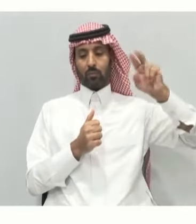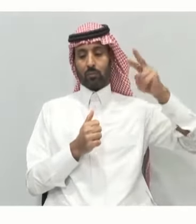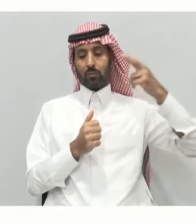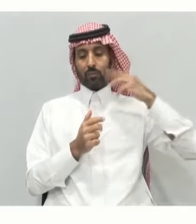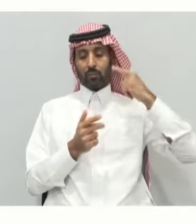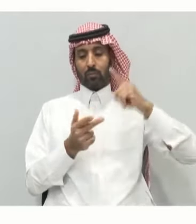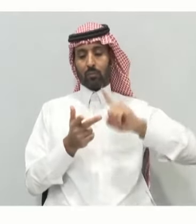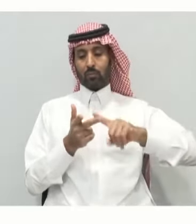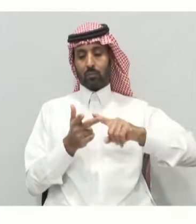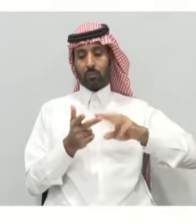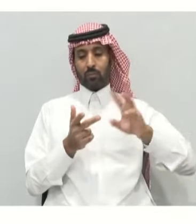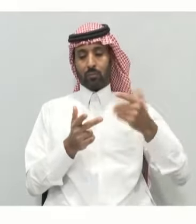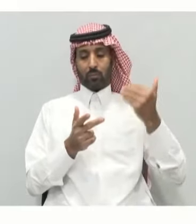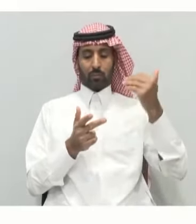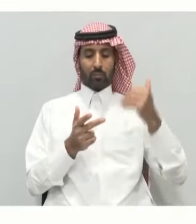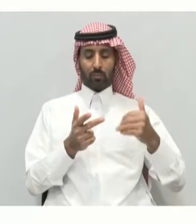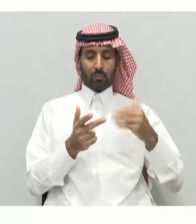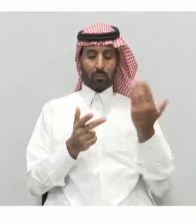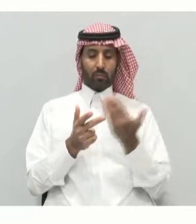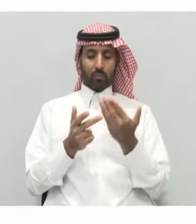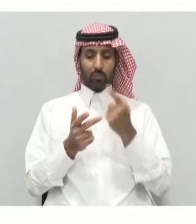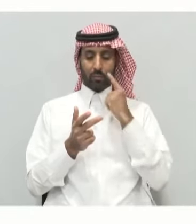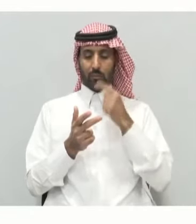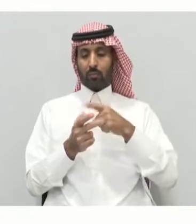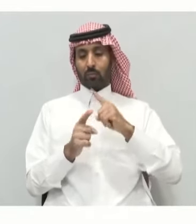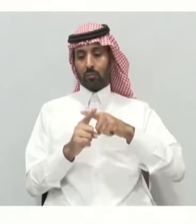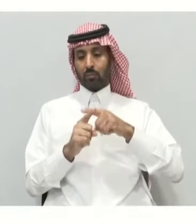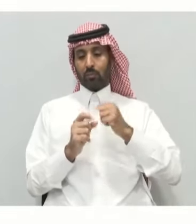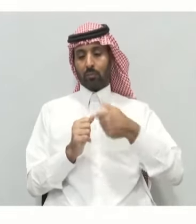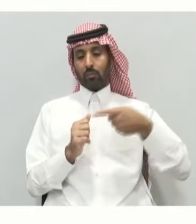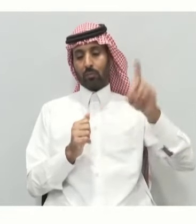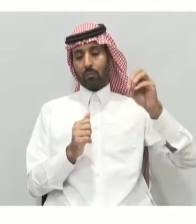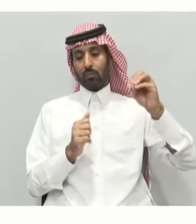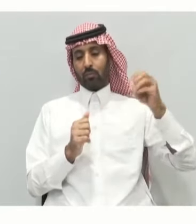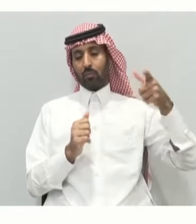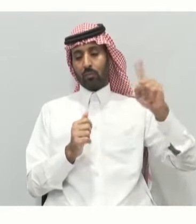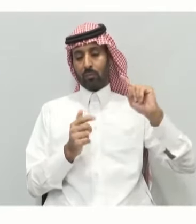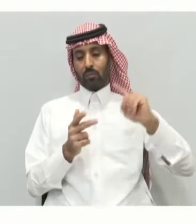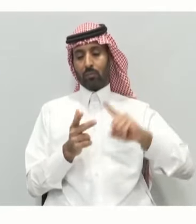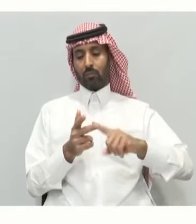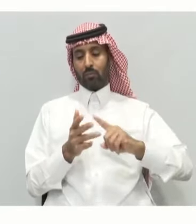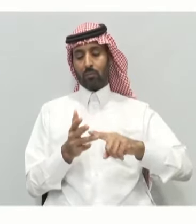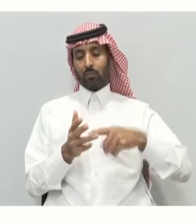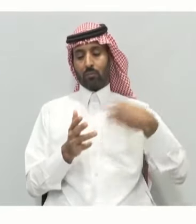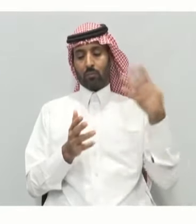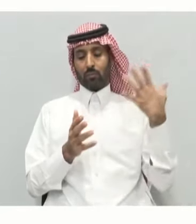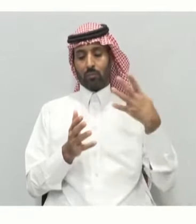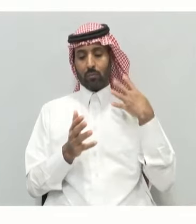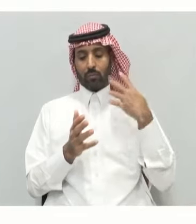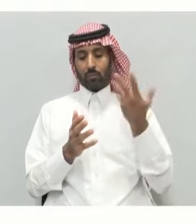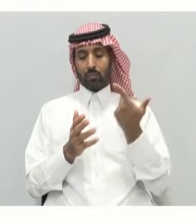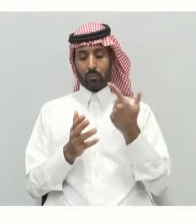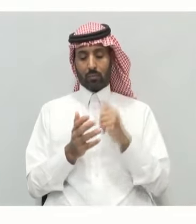the third period or the third class will be math with Mr. Dobbs. And the fourth period or the